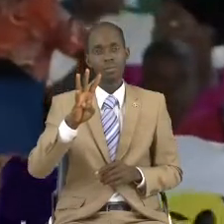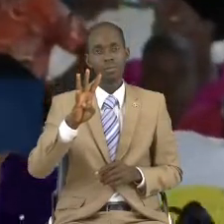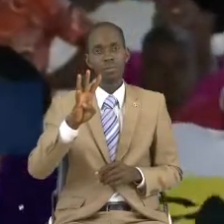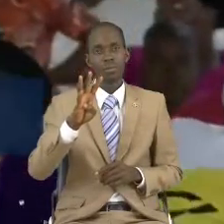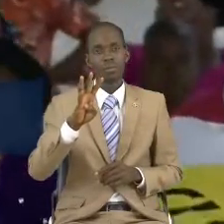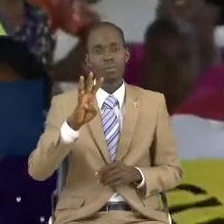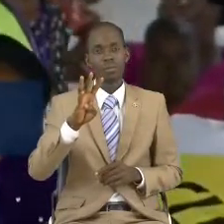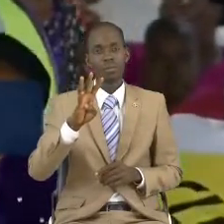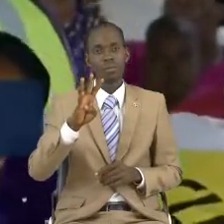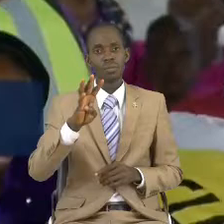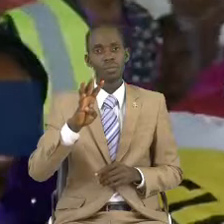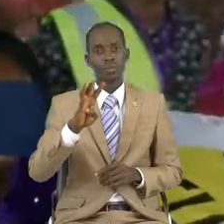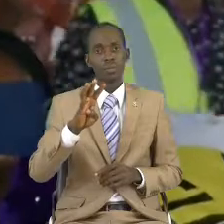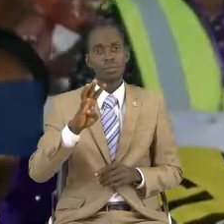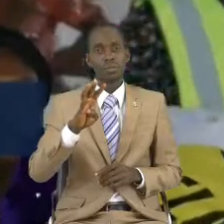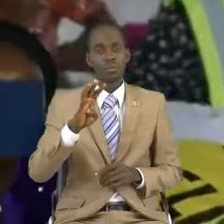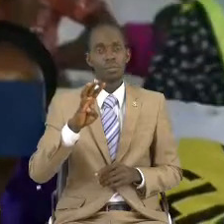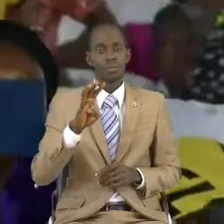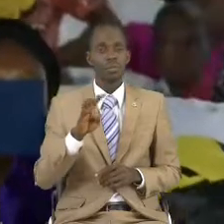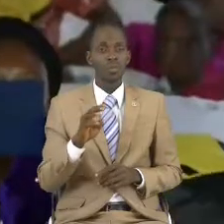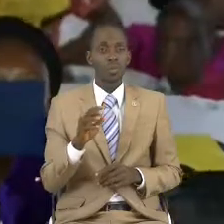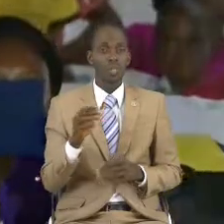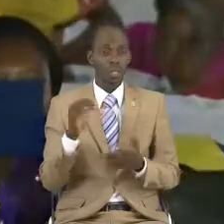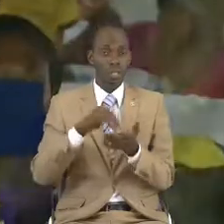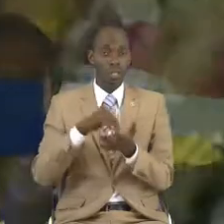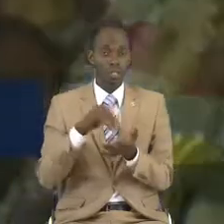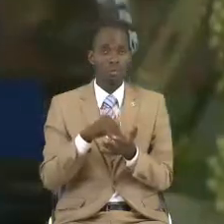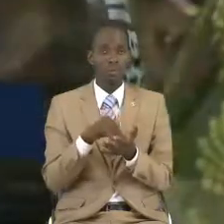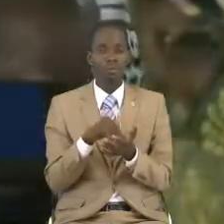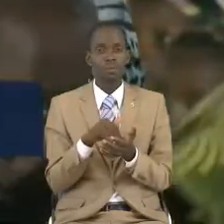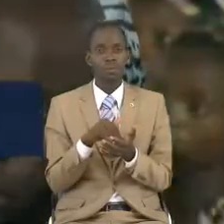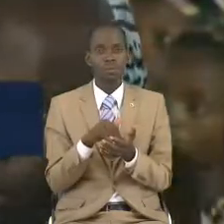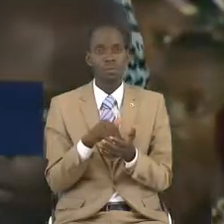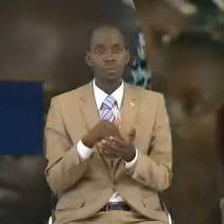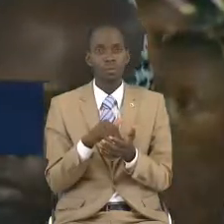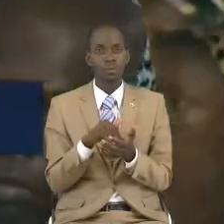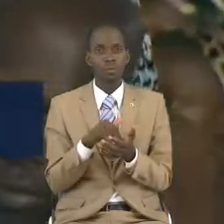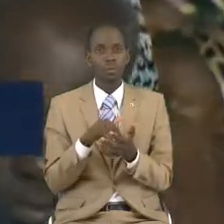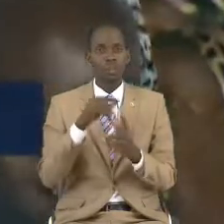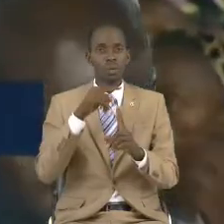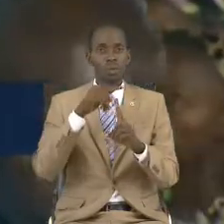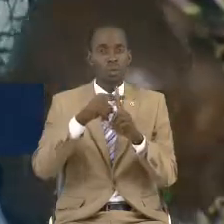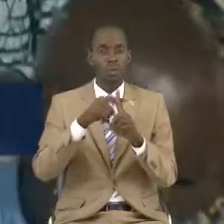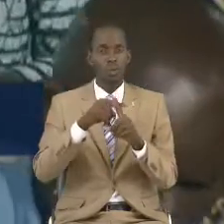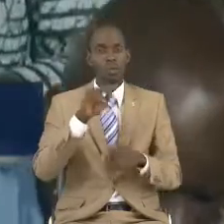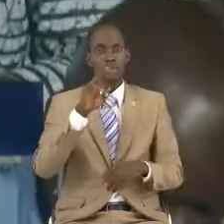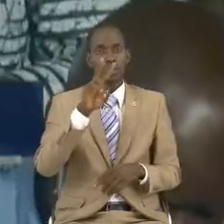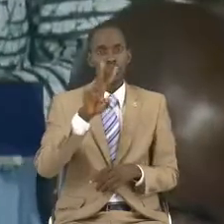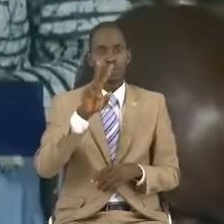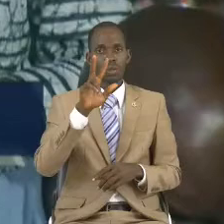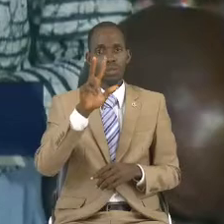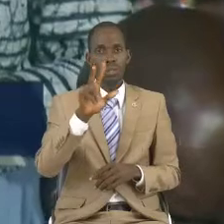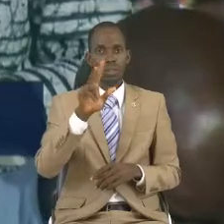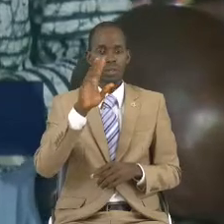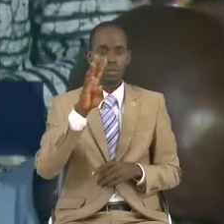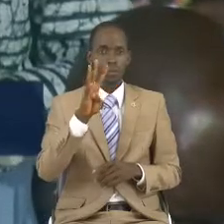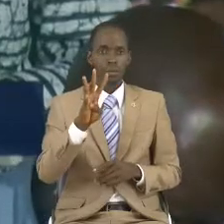the number again is please listen very well and take notes plus two three four